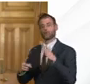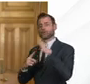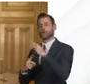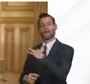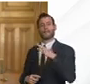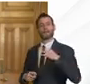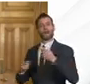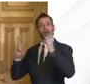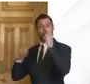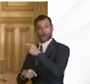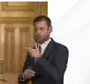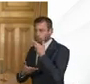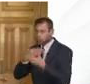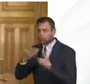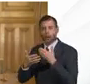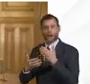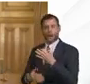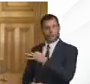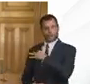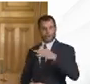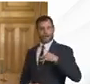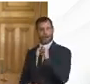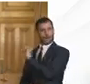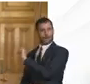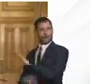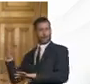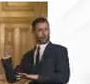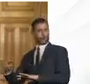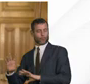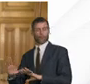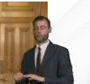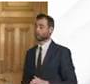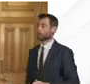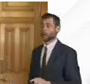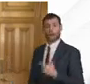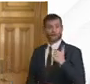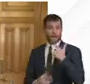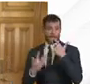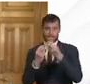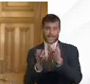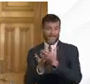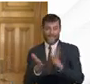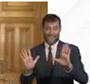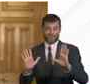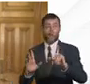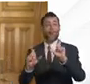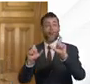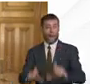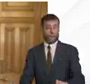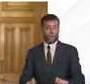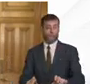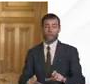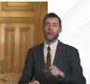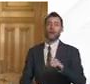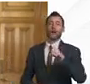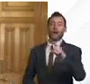to give the medical view the advice is crystal clear which is you should stay at home unless you have